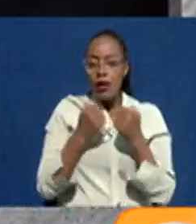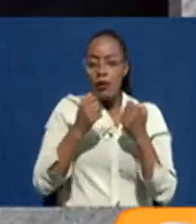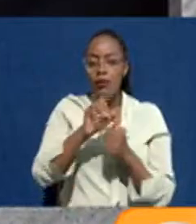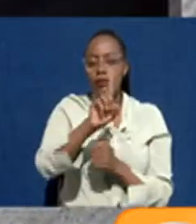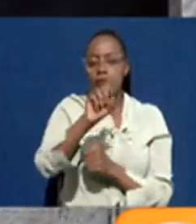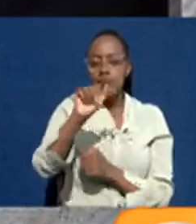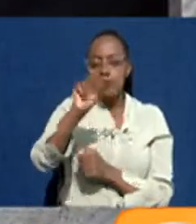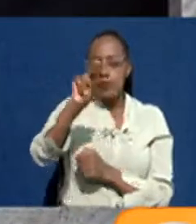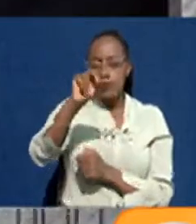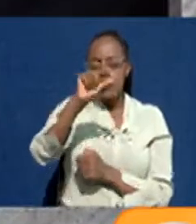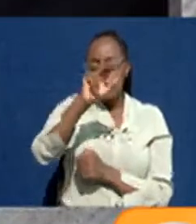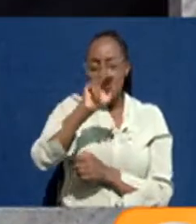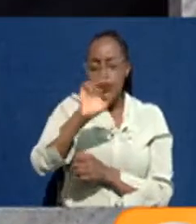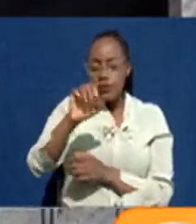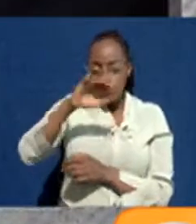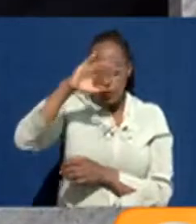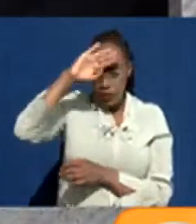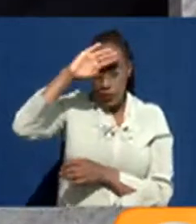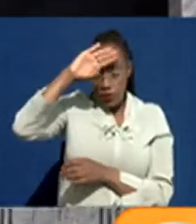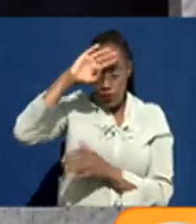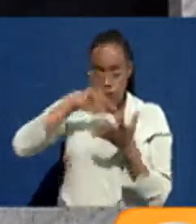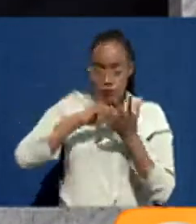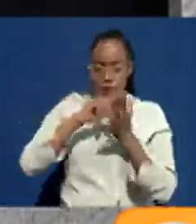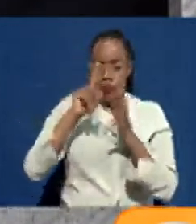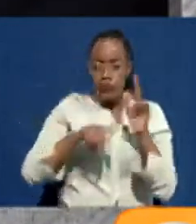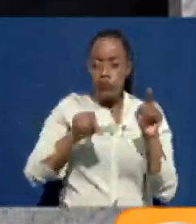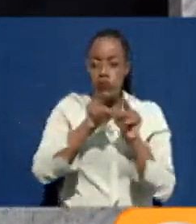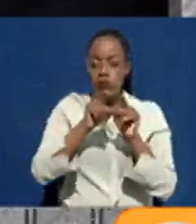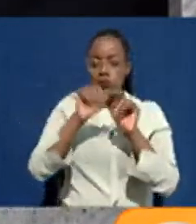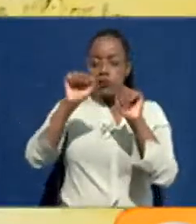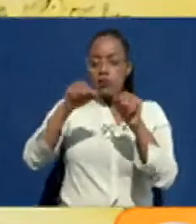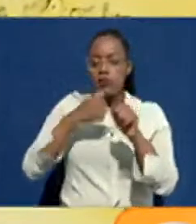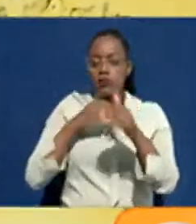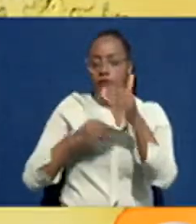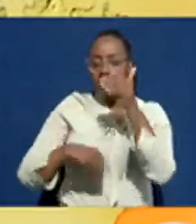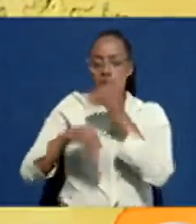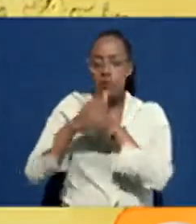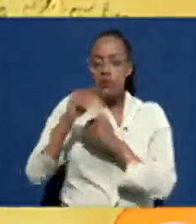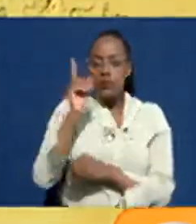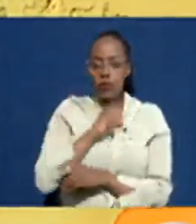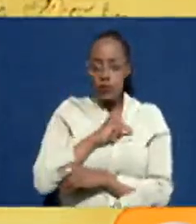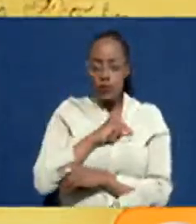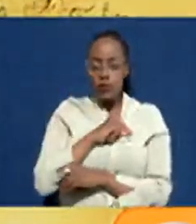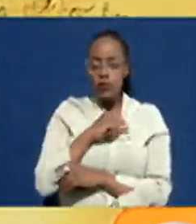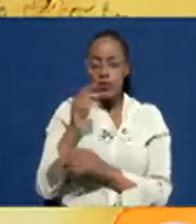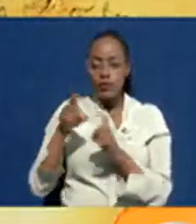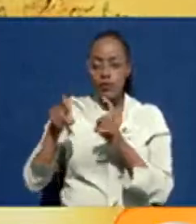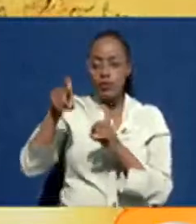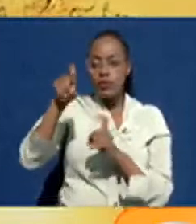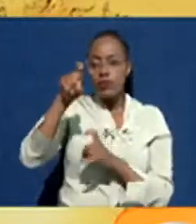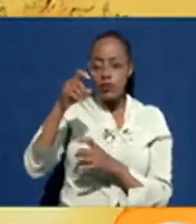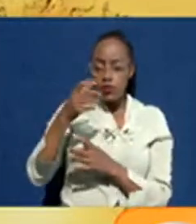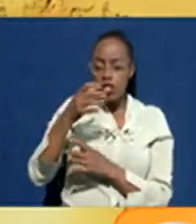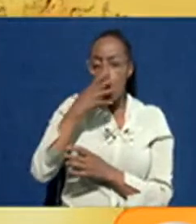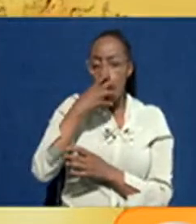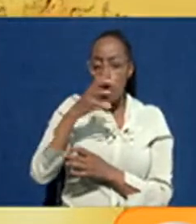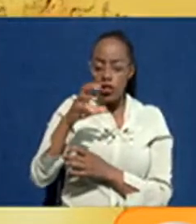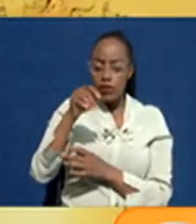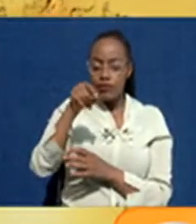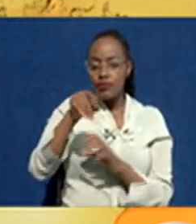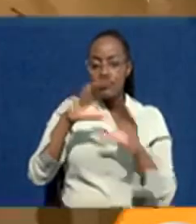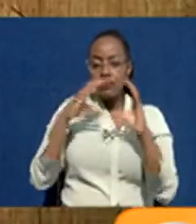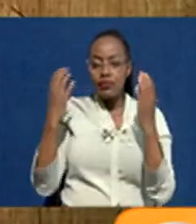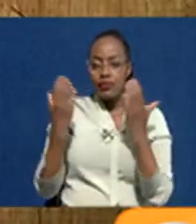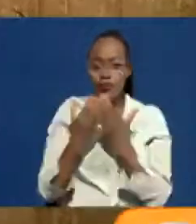dengue, hemorrhagic fever. Yeah, so the burden of the disease is increasing. With the increasing temperatures around the world,